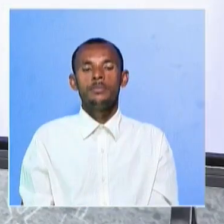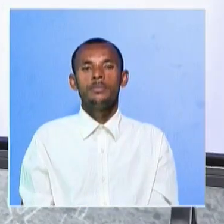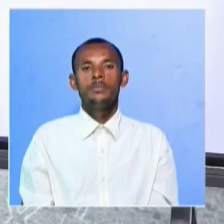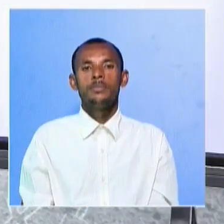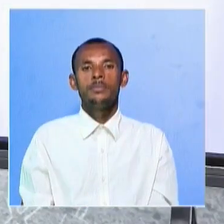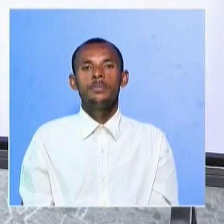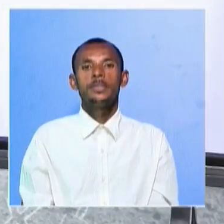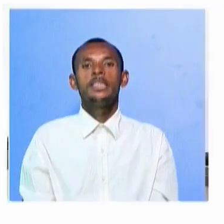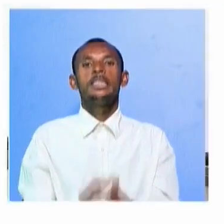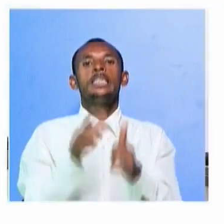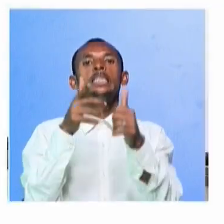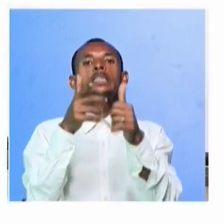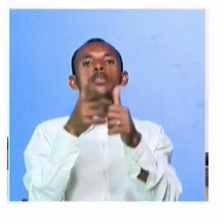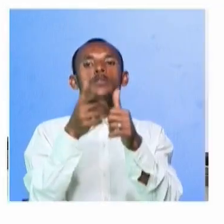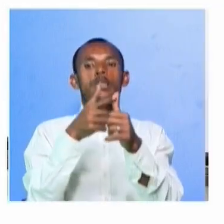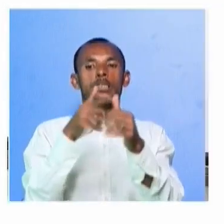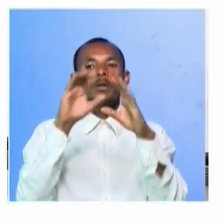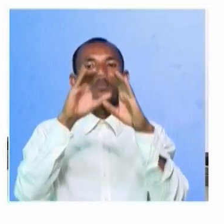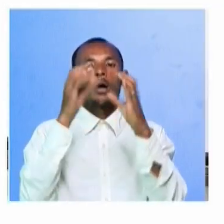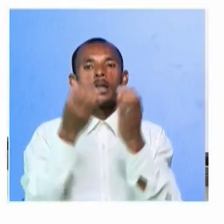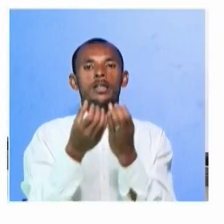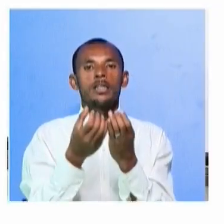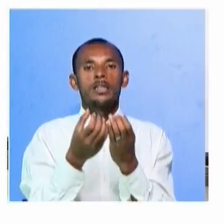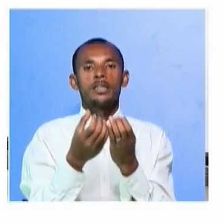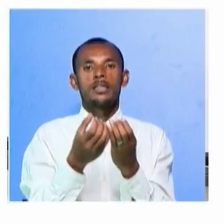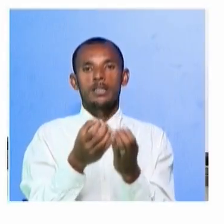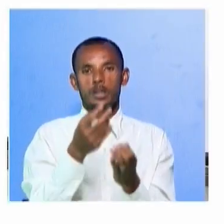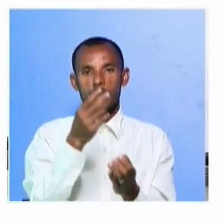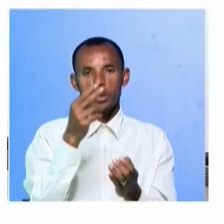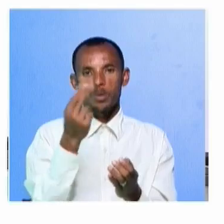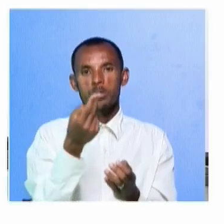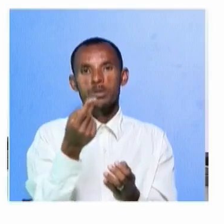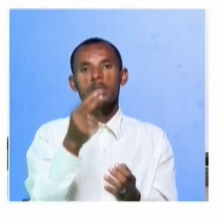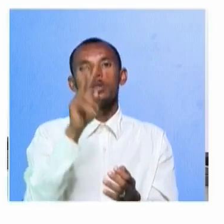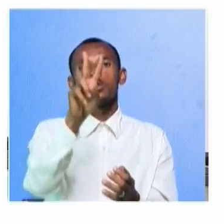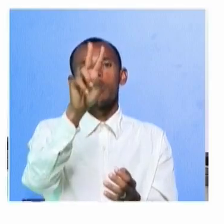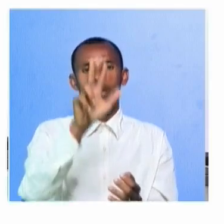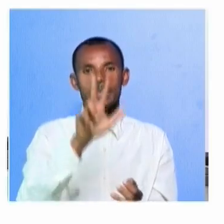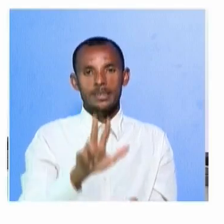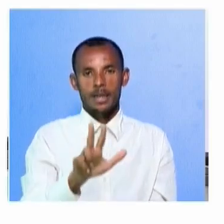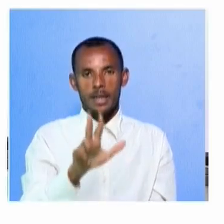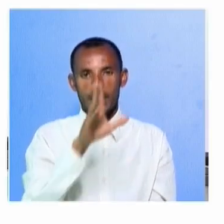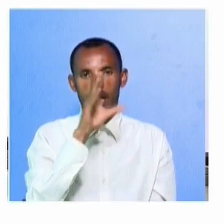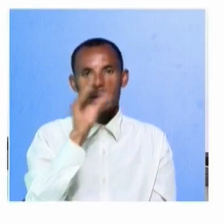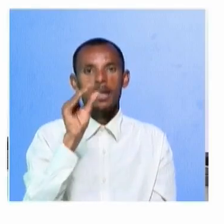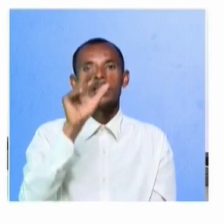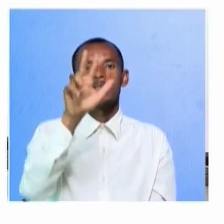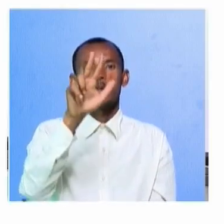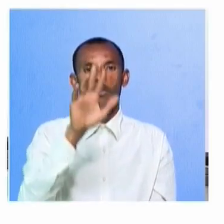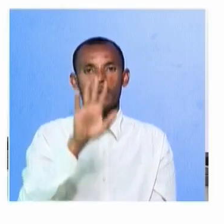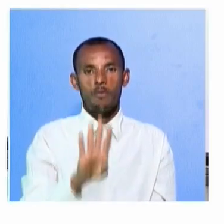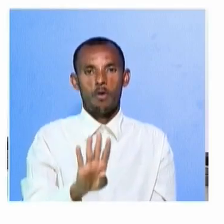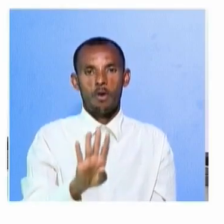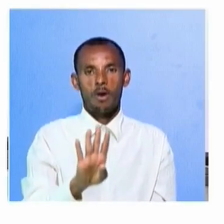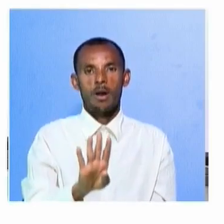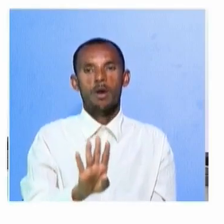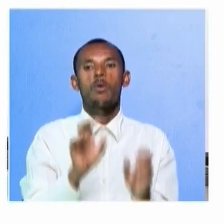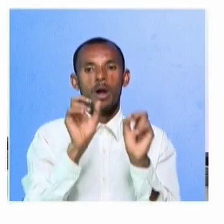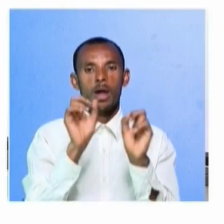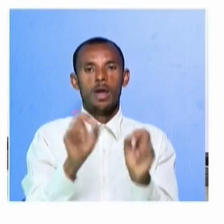the first part, take 2 over 3 and 3 over 4.